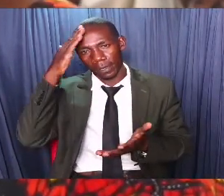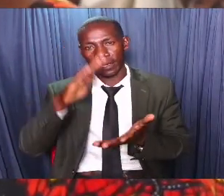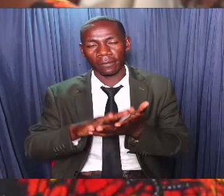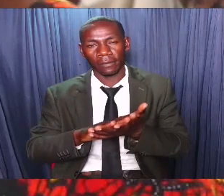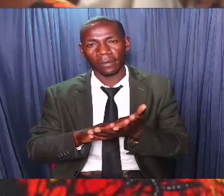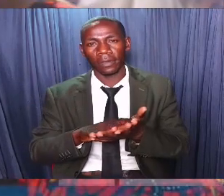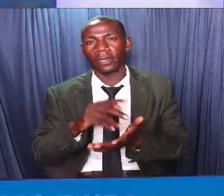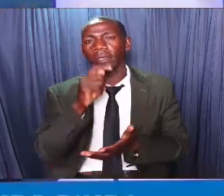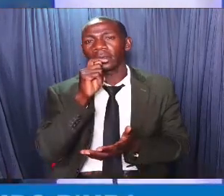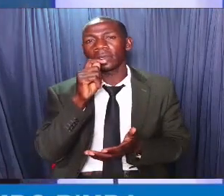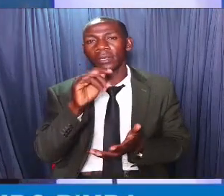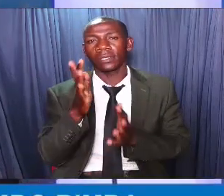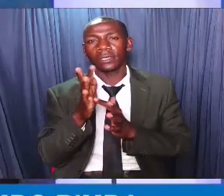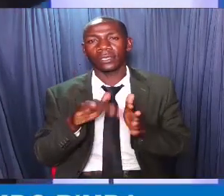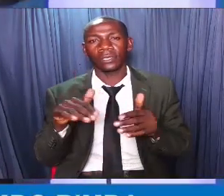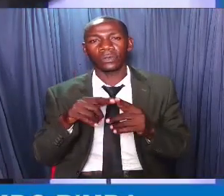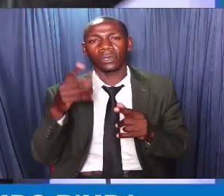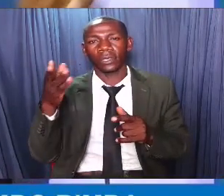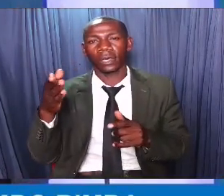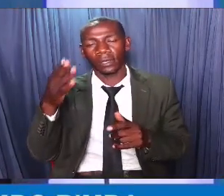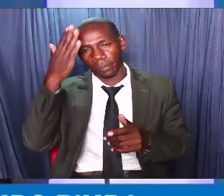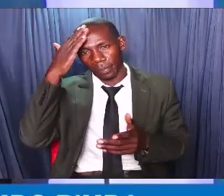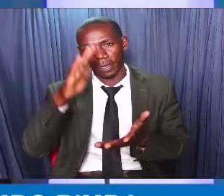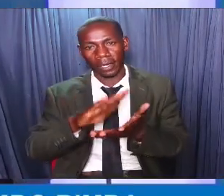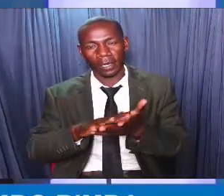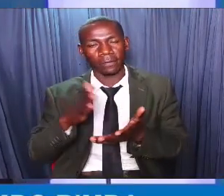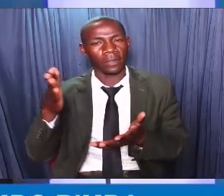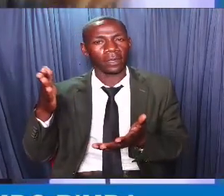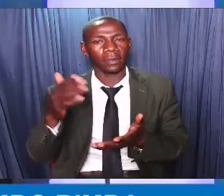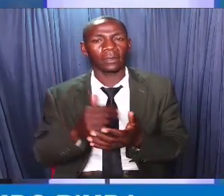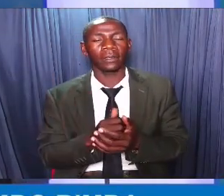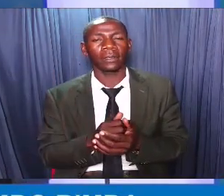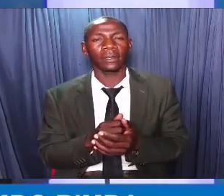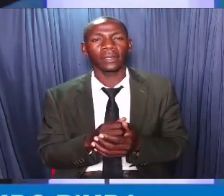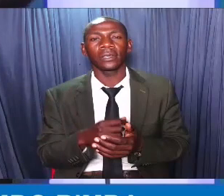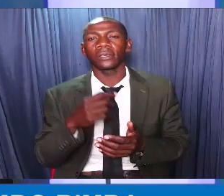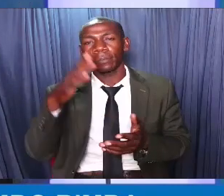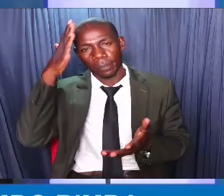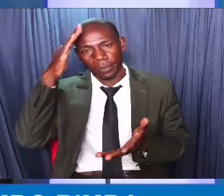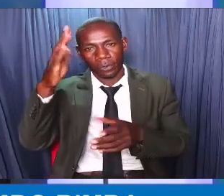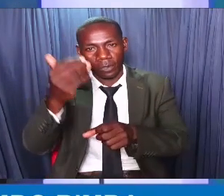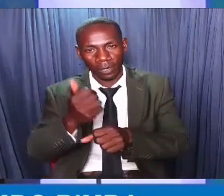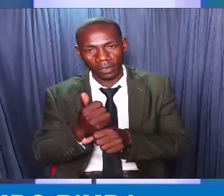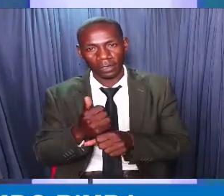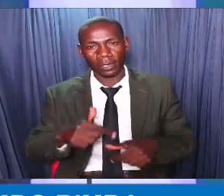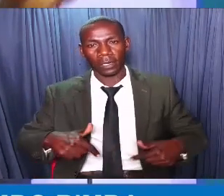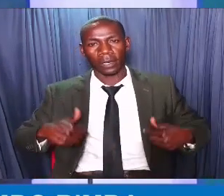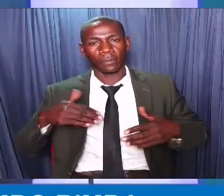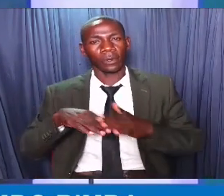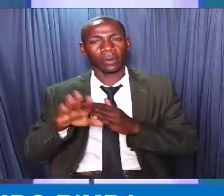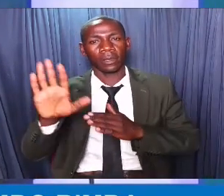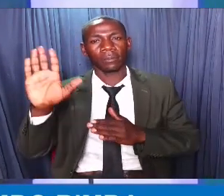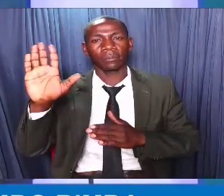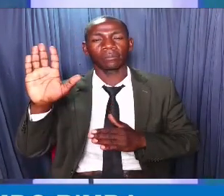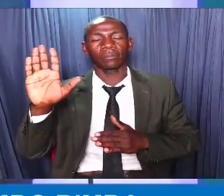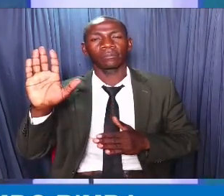they believe. Wanaposhuhudiwa Yesu alifanya kwa yule, je unaamini? Ndio. Whenever they are told Jesus did to this person, do you believe? They trust. Uzima unaingia. Life gets to